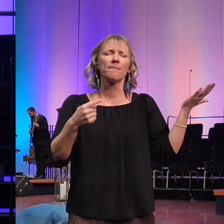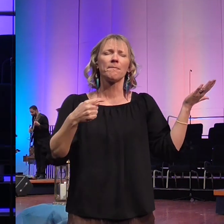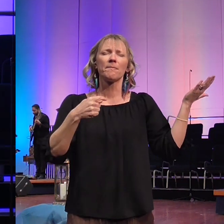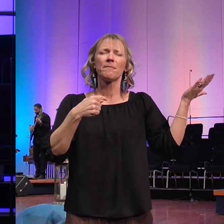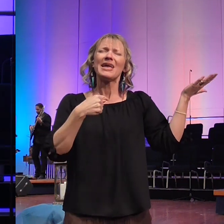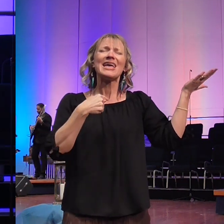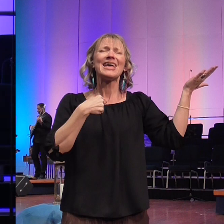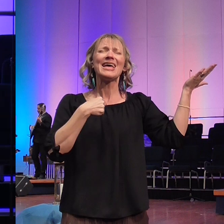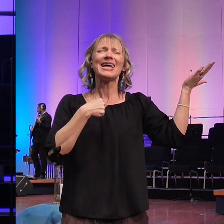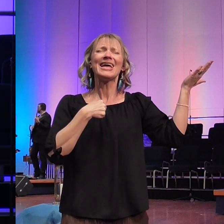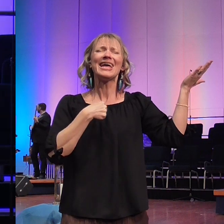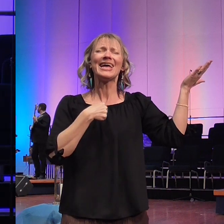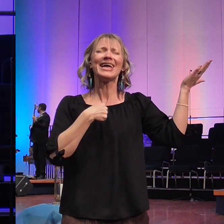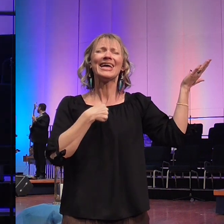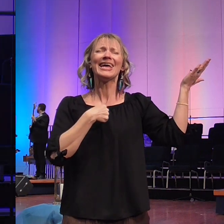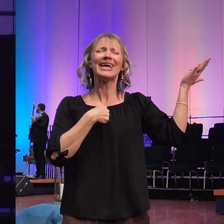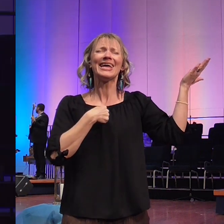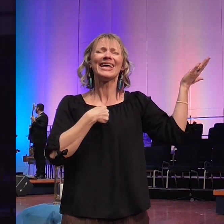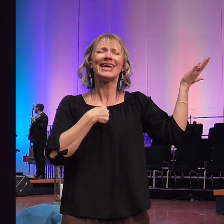and me.